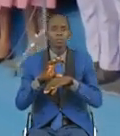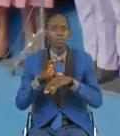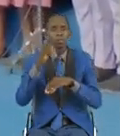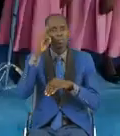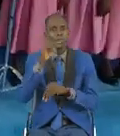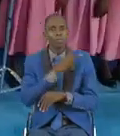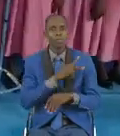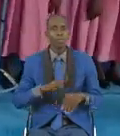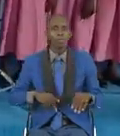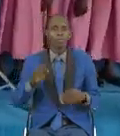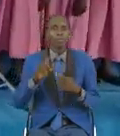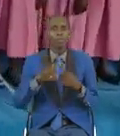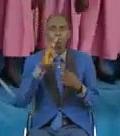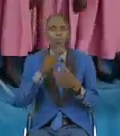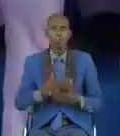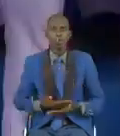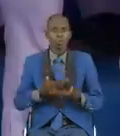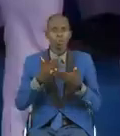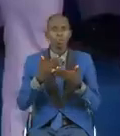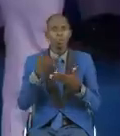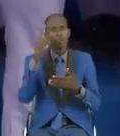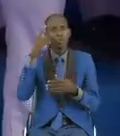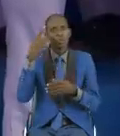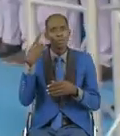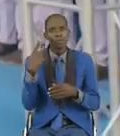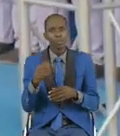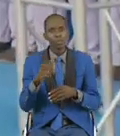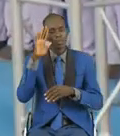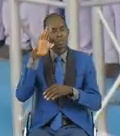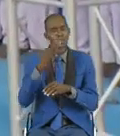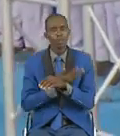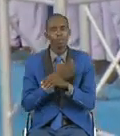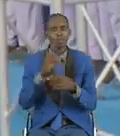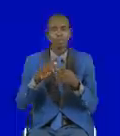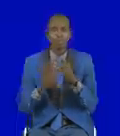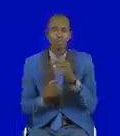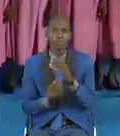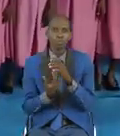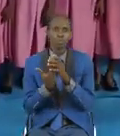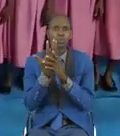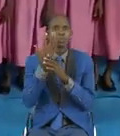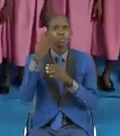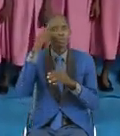yes. to be born. Yes. For the Samis yes. to mature. Yes. For